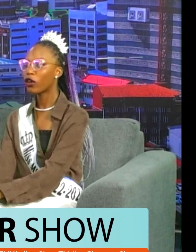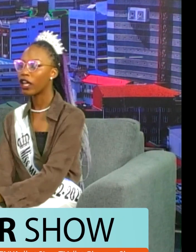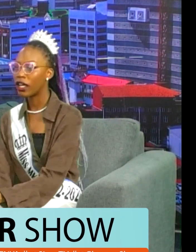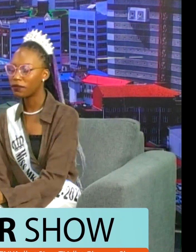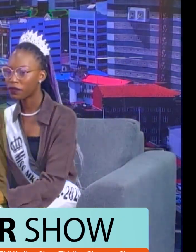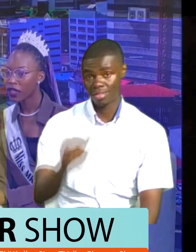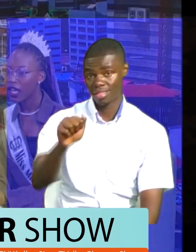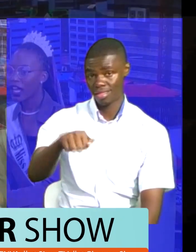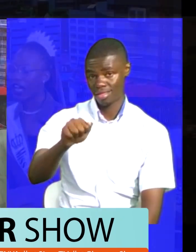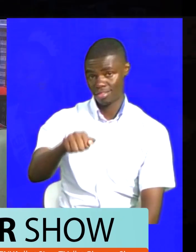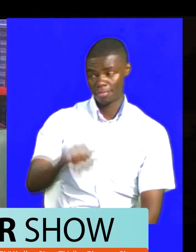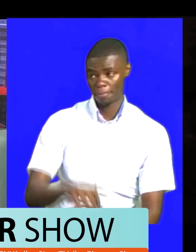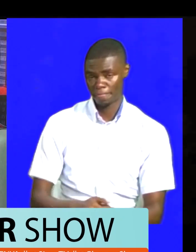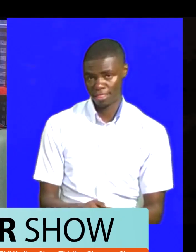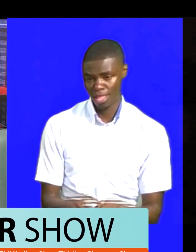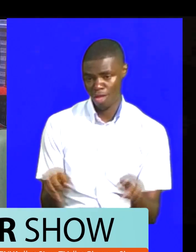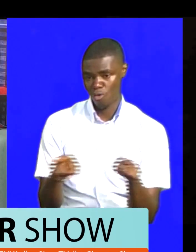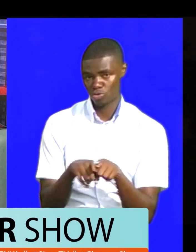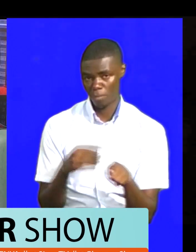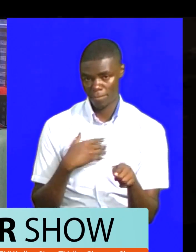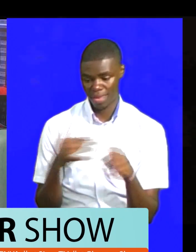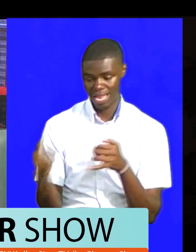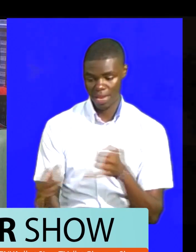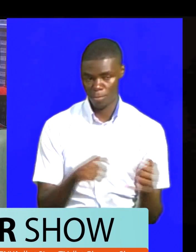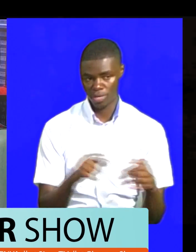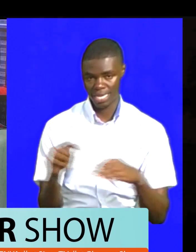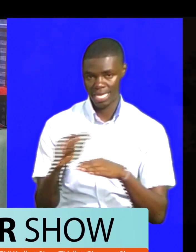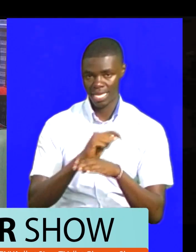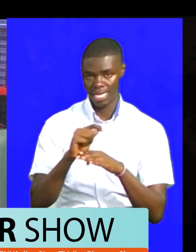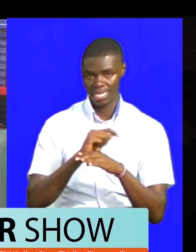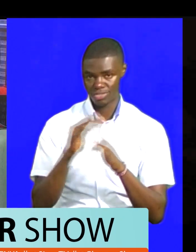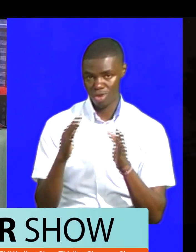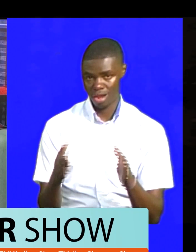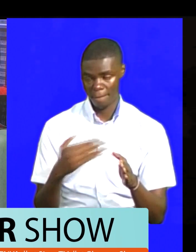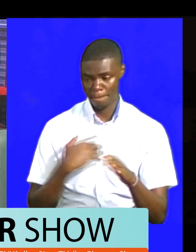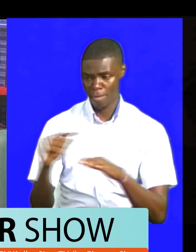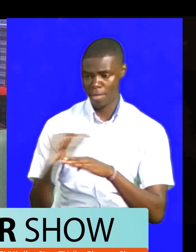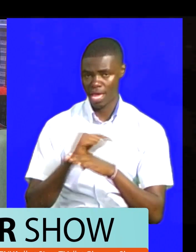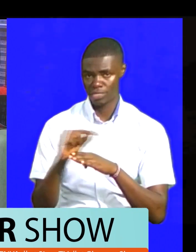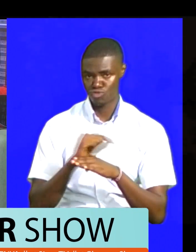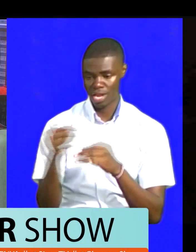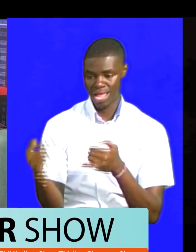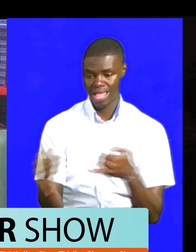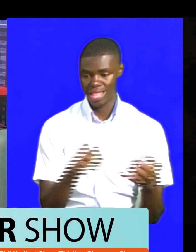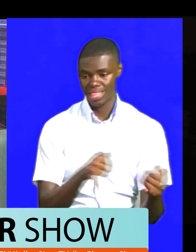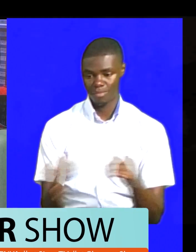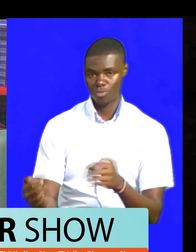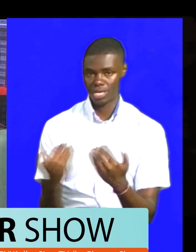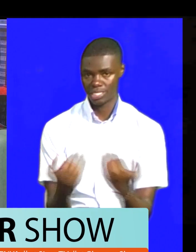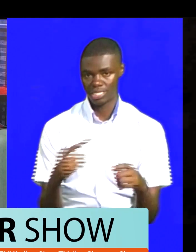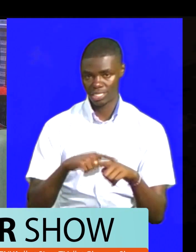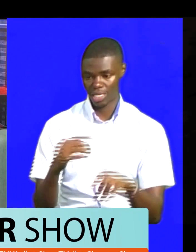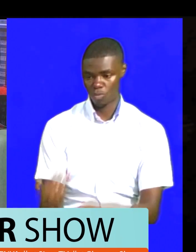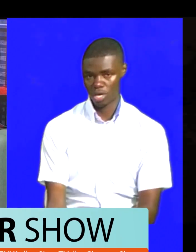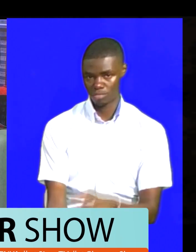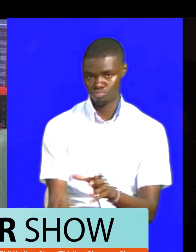Oh yeah, I'm also a model trainer. Mostly, I usually train the model kids as they are coming up.